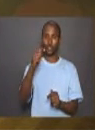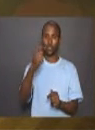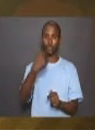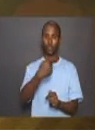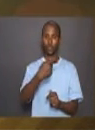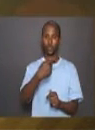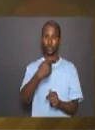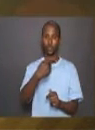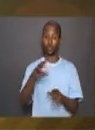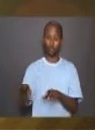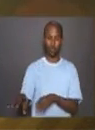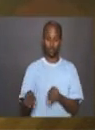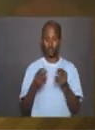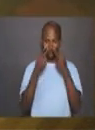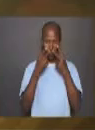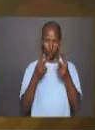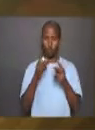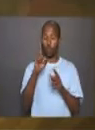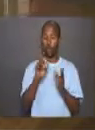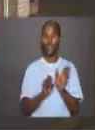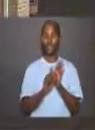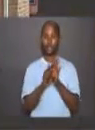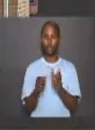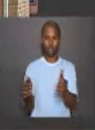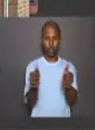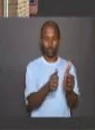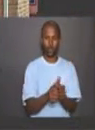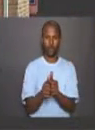Students, let us look at one example together.